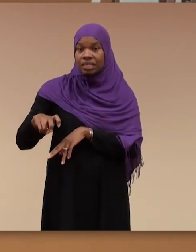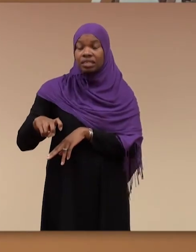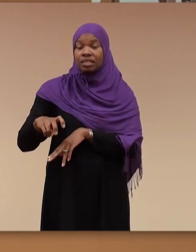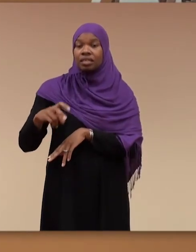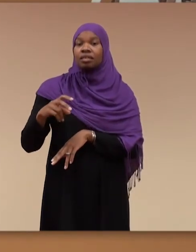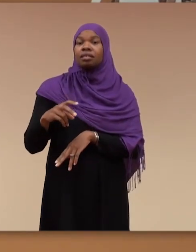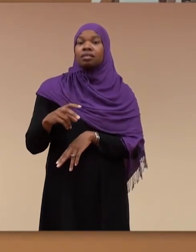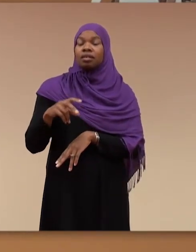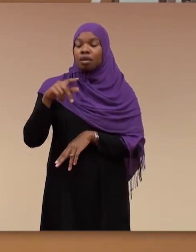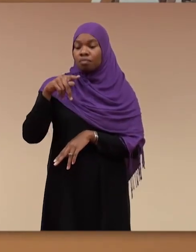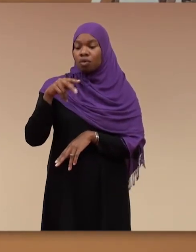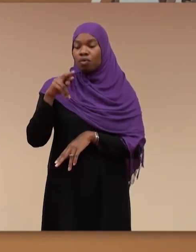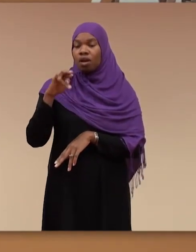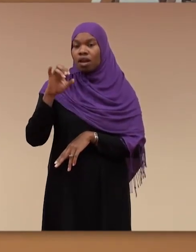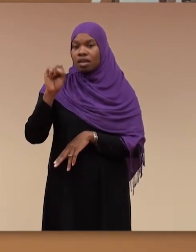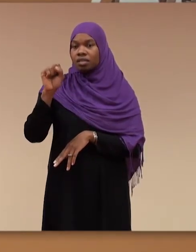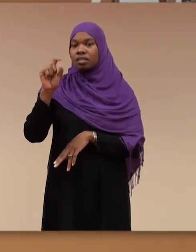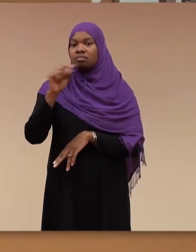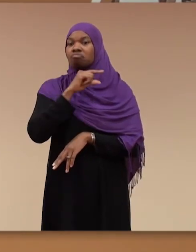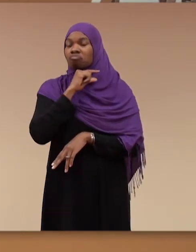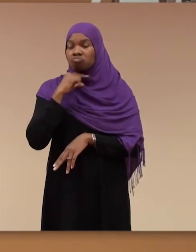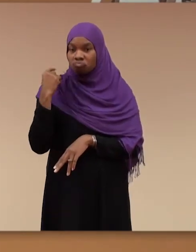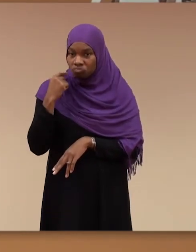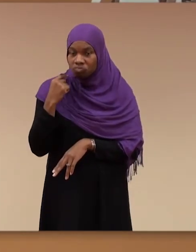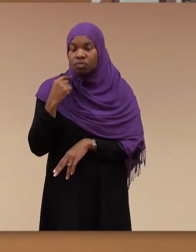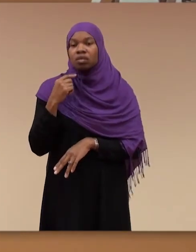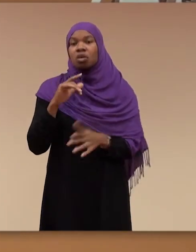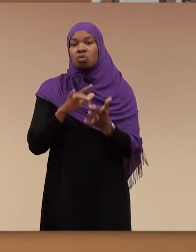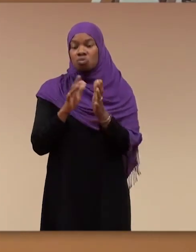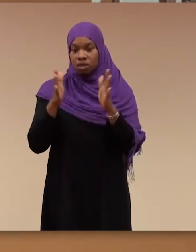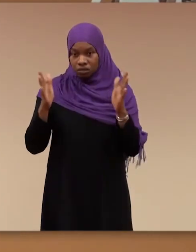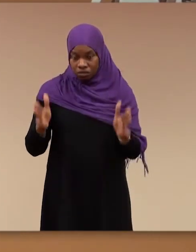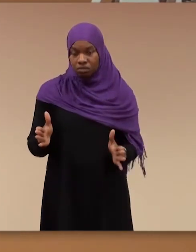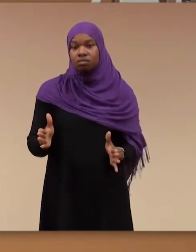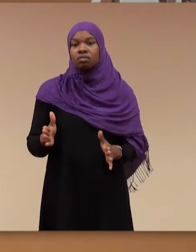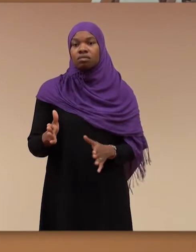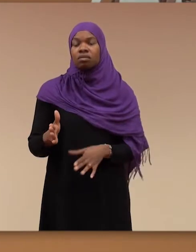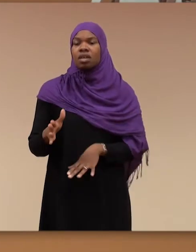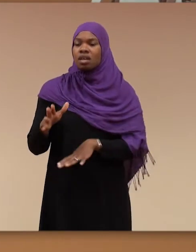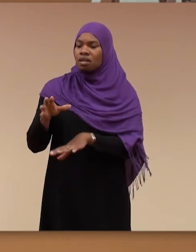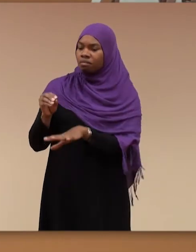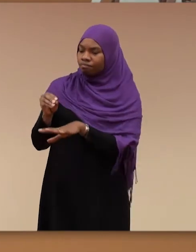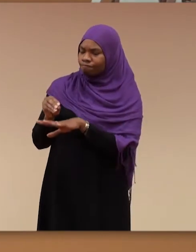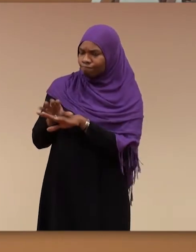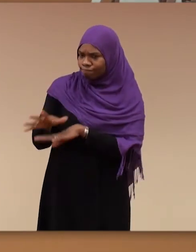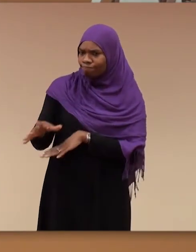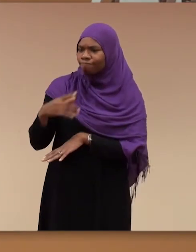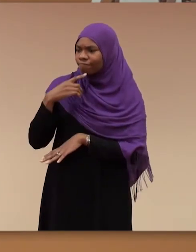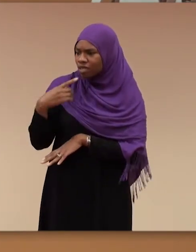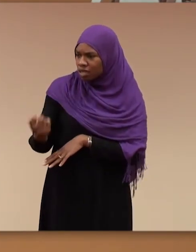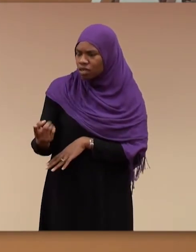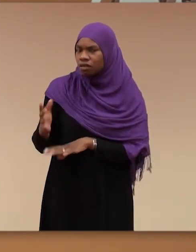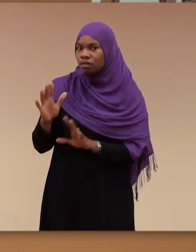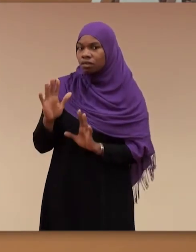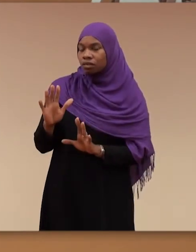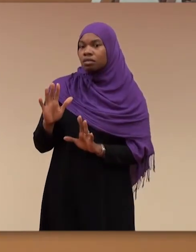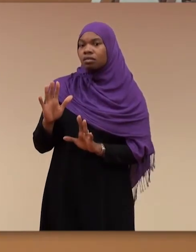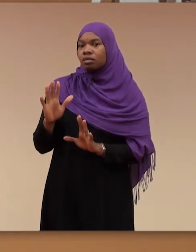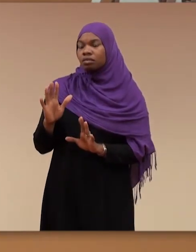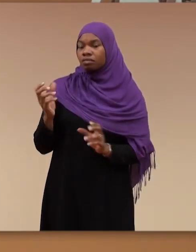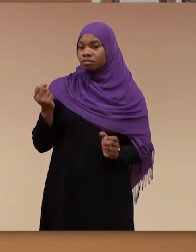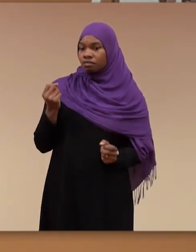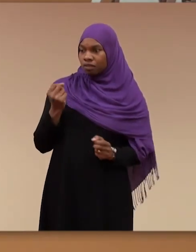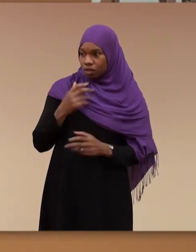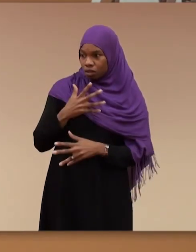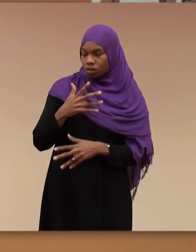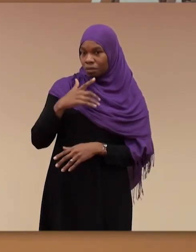Christian priest, Bahira, advised Abu Talib for the fear, because